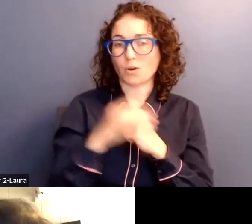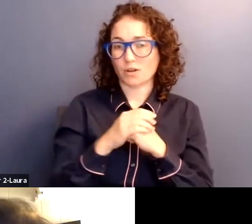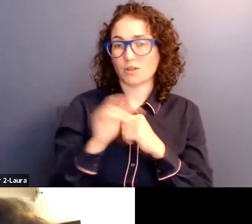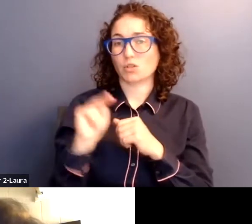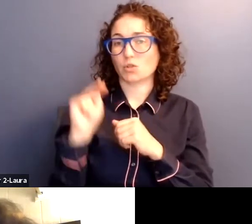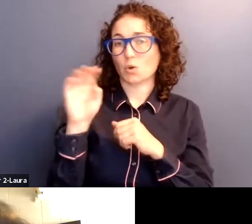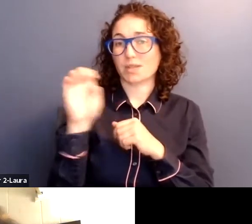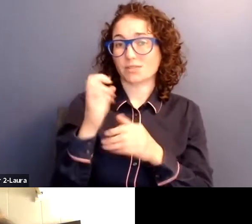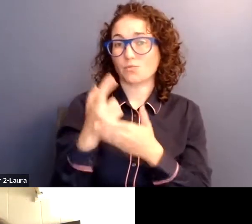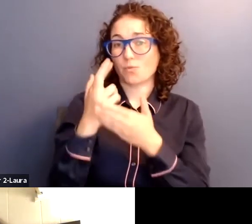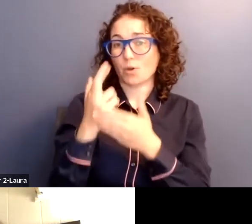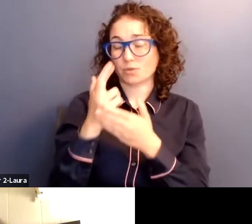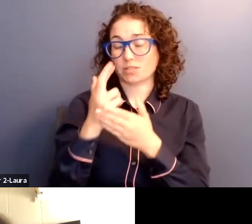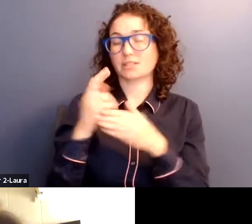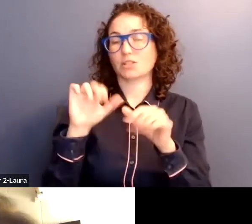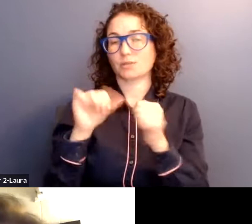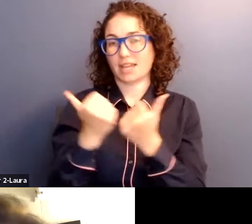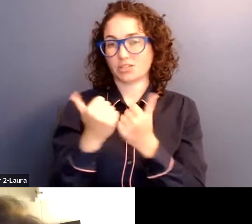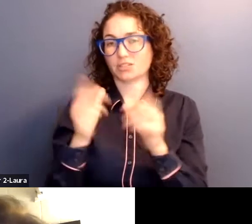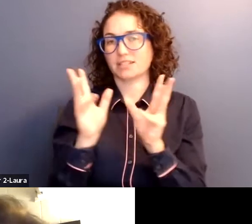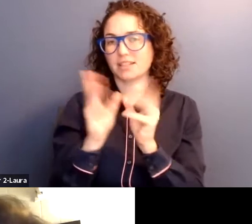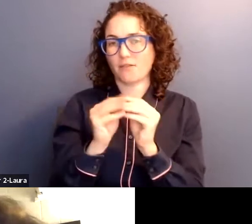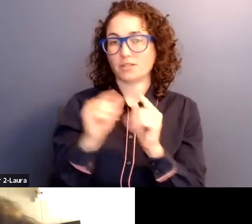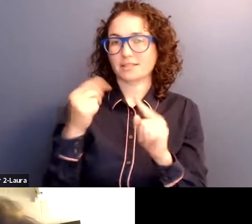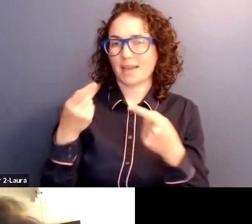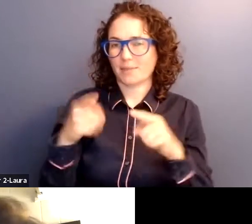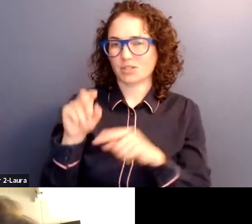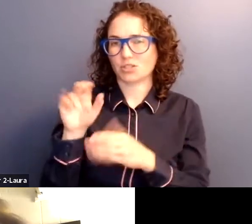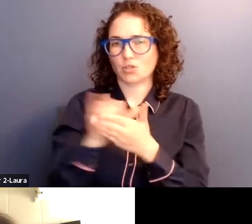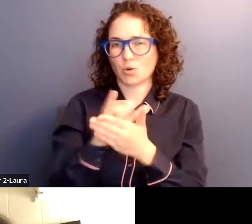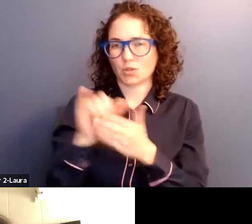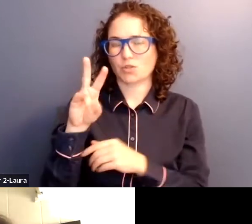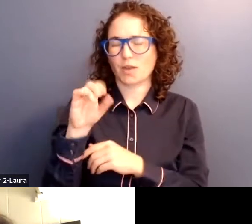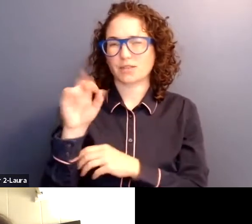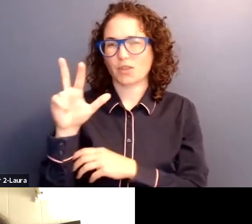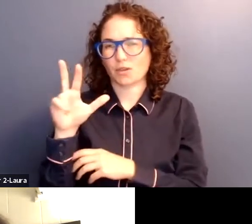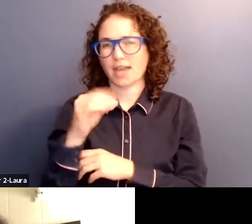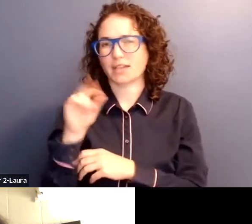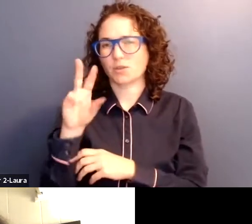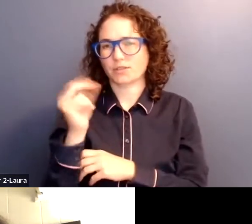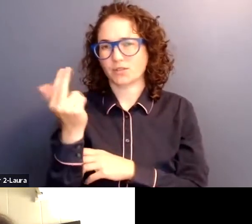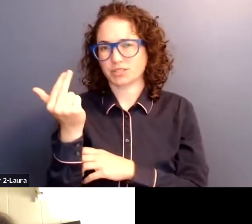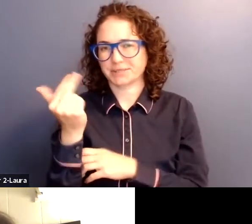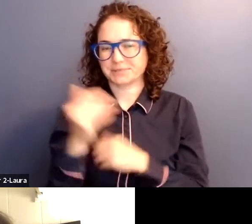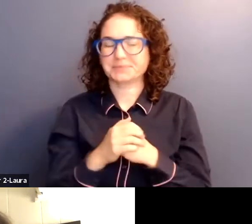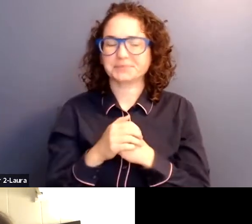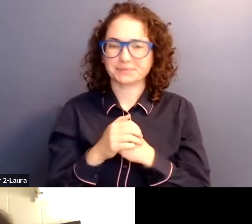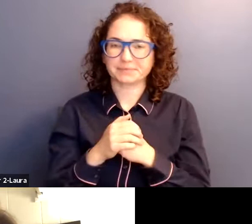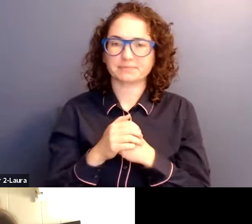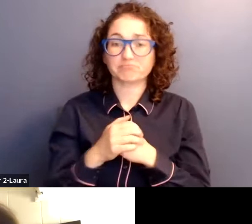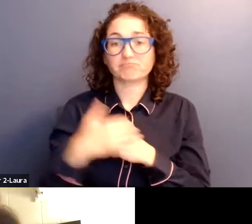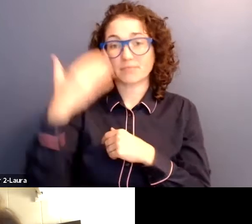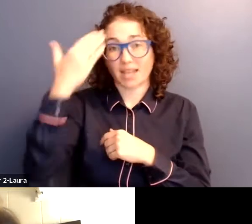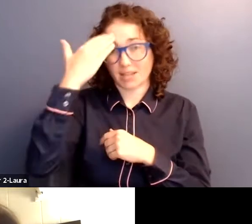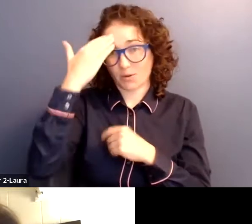Northeast Rehabilitation Association conference held in New York in 2003 and 2013. I know that's